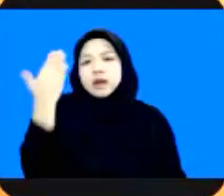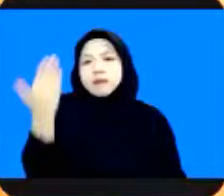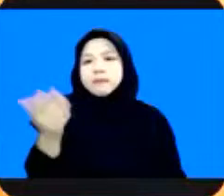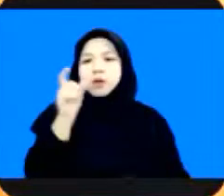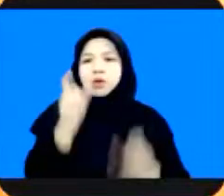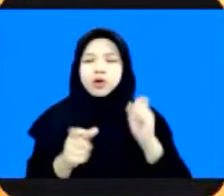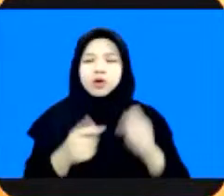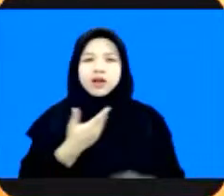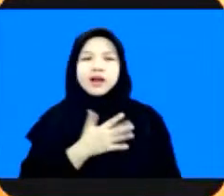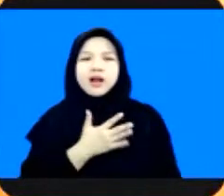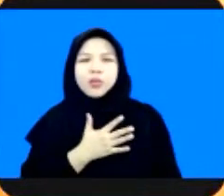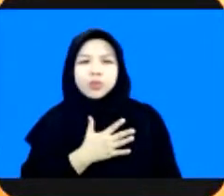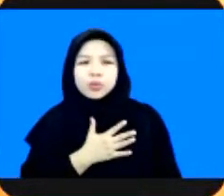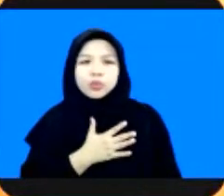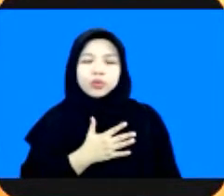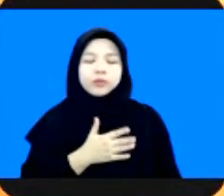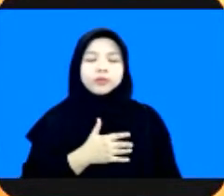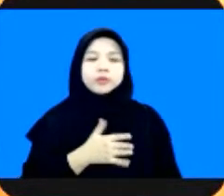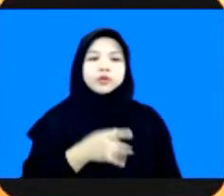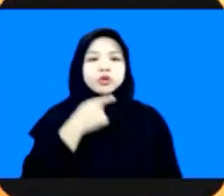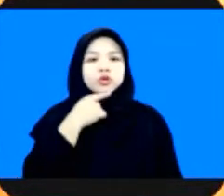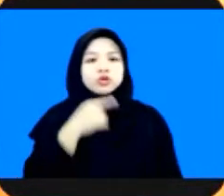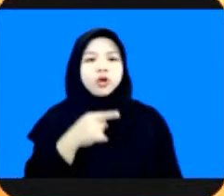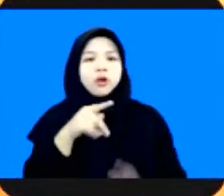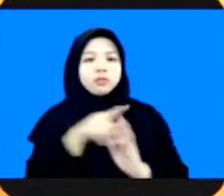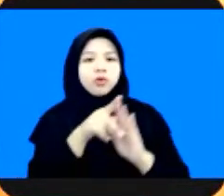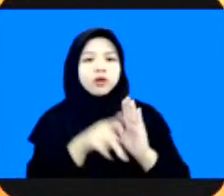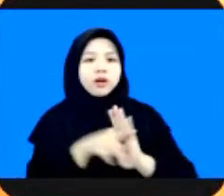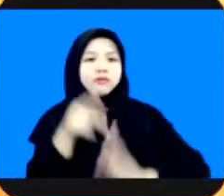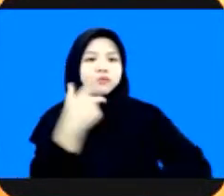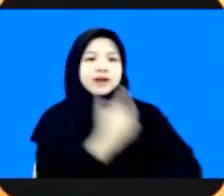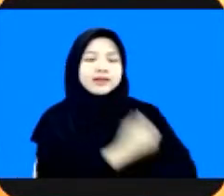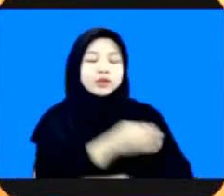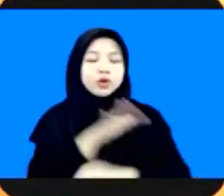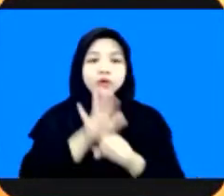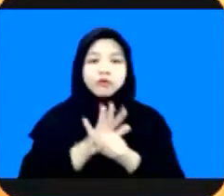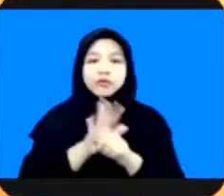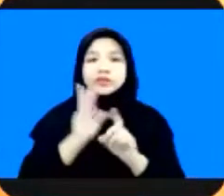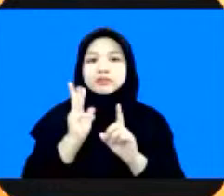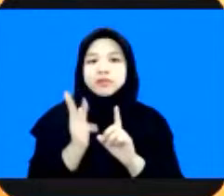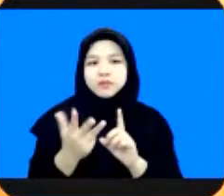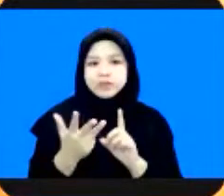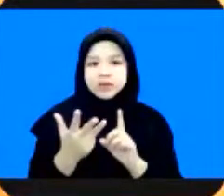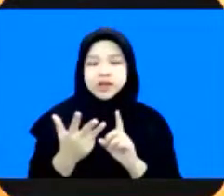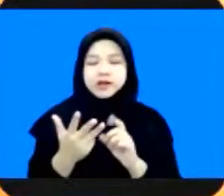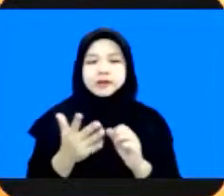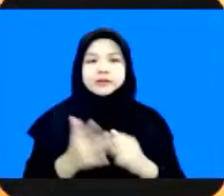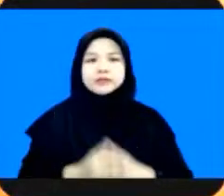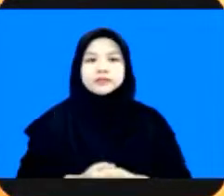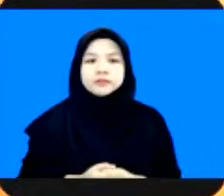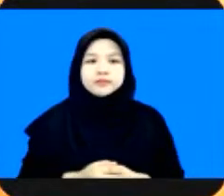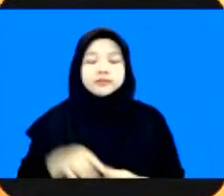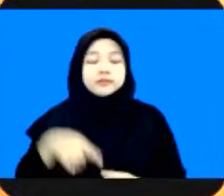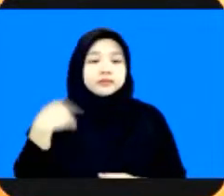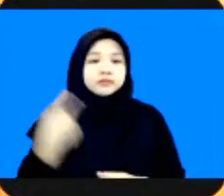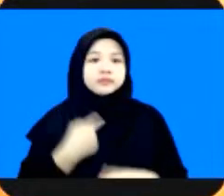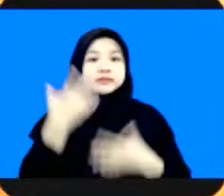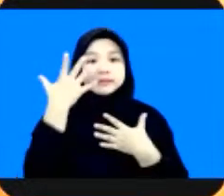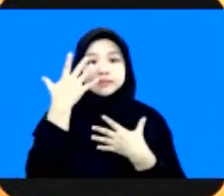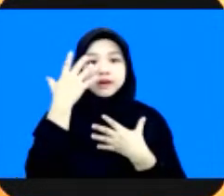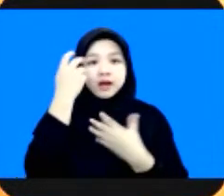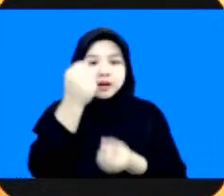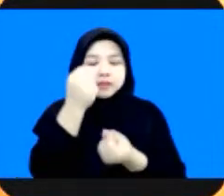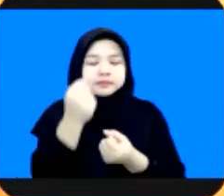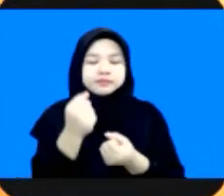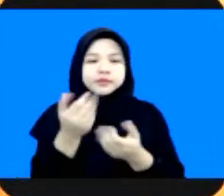COVID-19 vaccination. And a lot of information and hoaxes were circulated on social media. So the